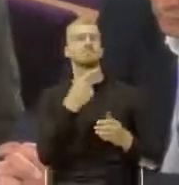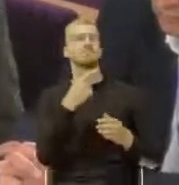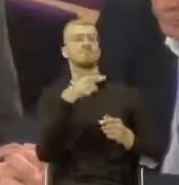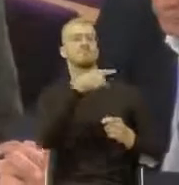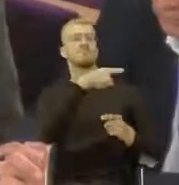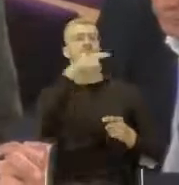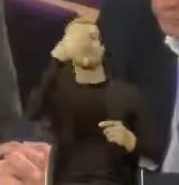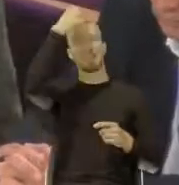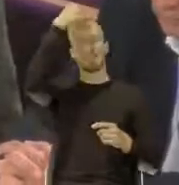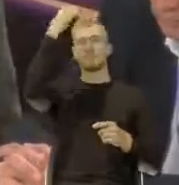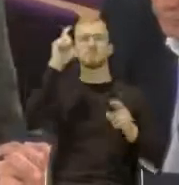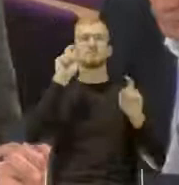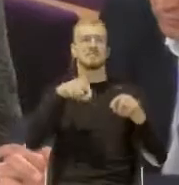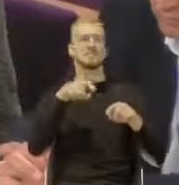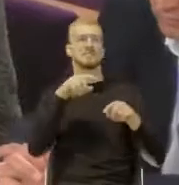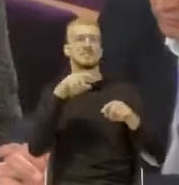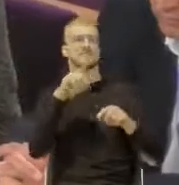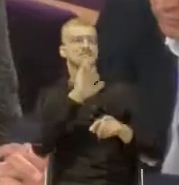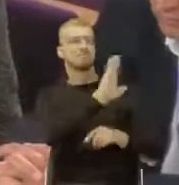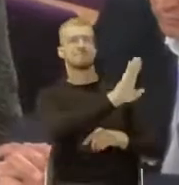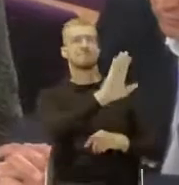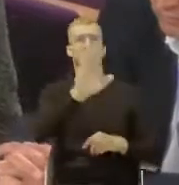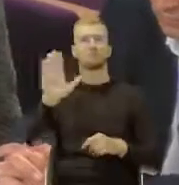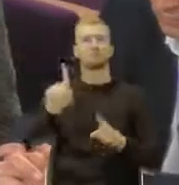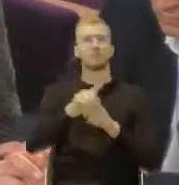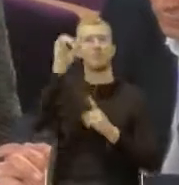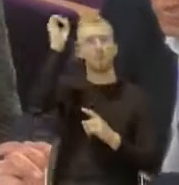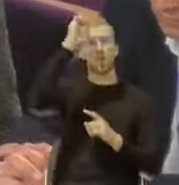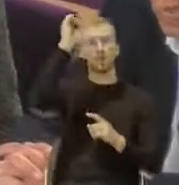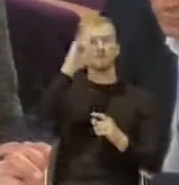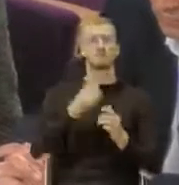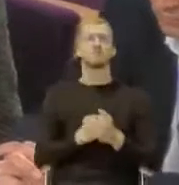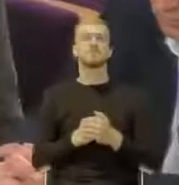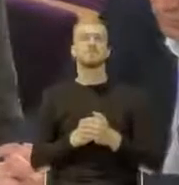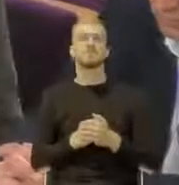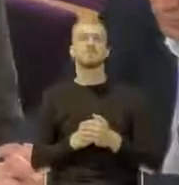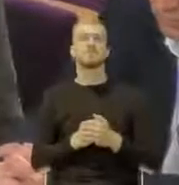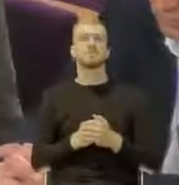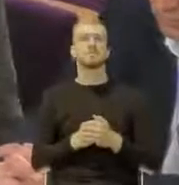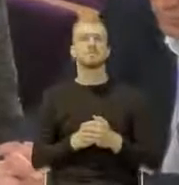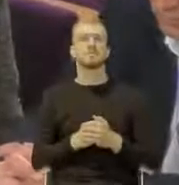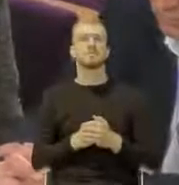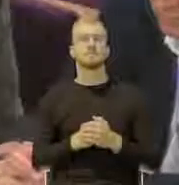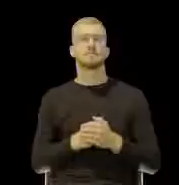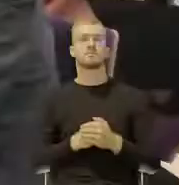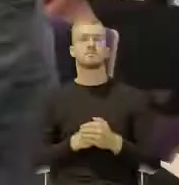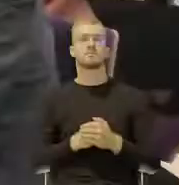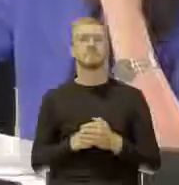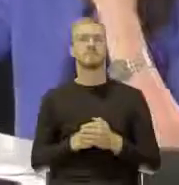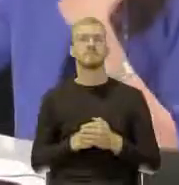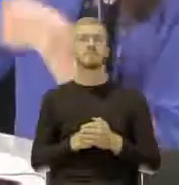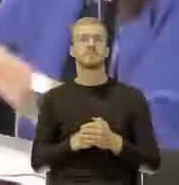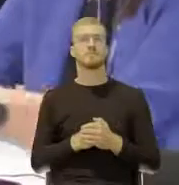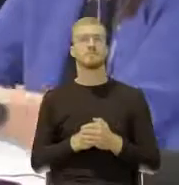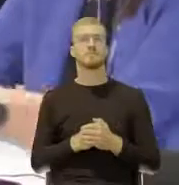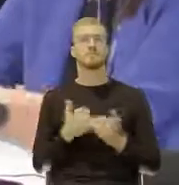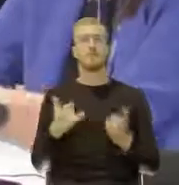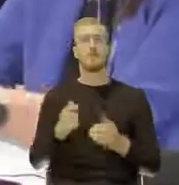I'd like to hand over to Evgenia Ludvigova, Vice Mayor of Kazan, for some